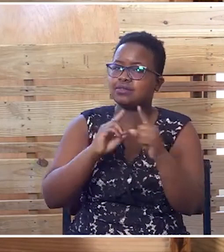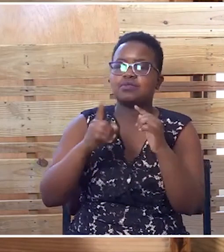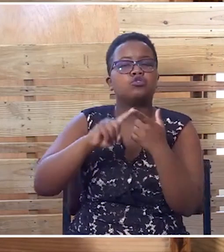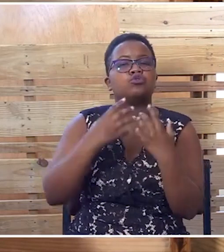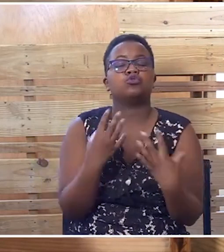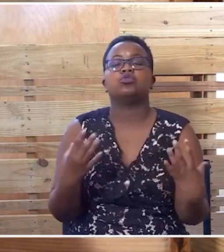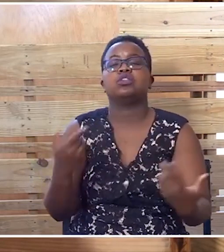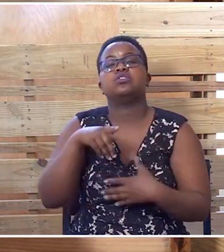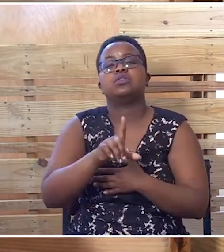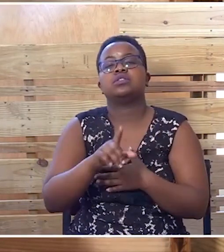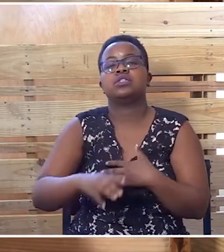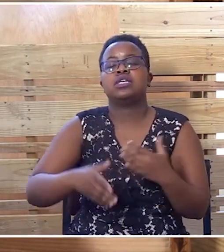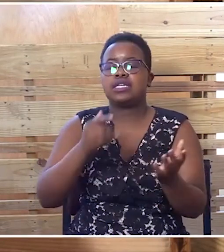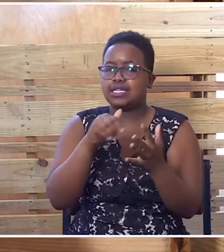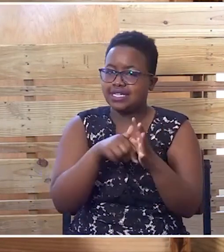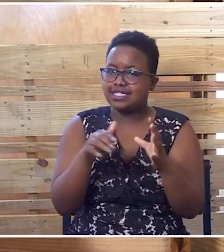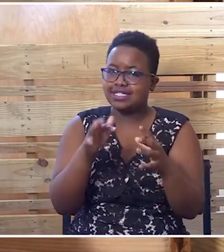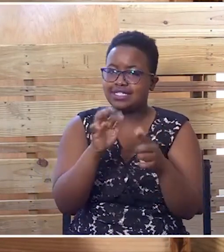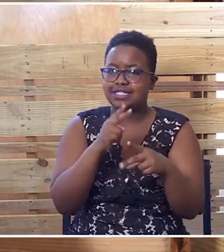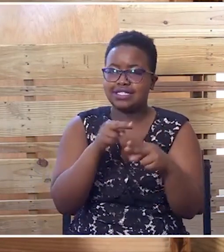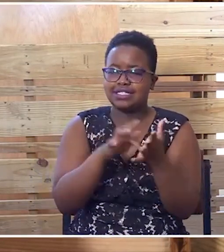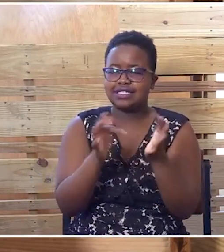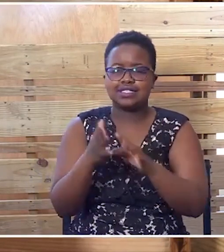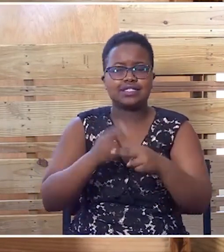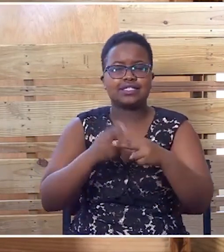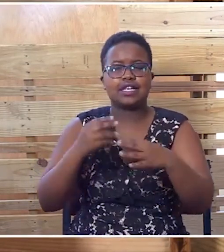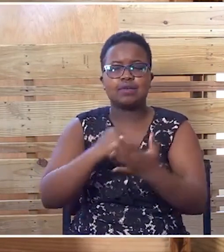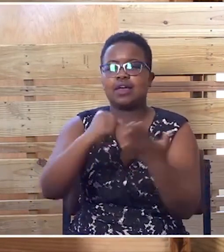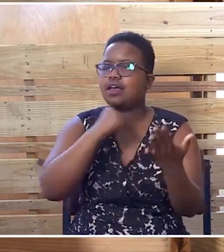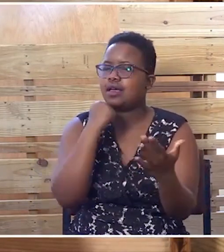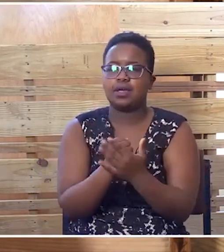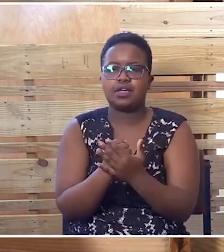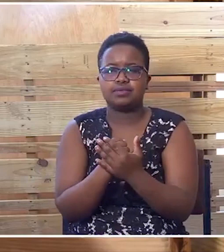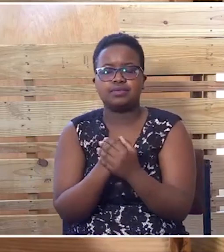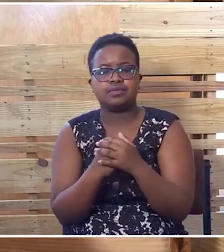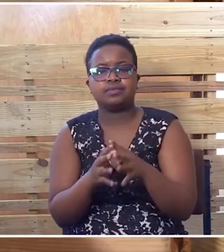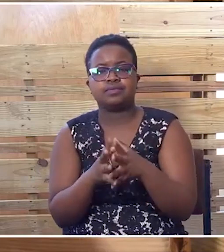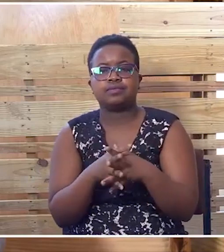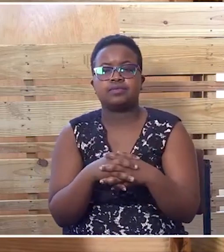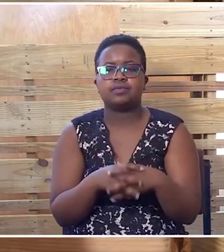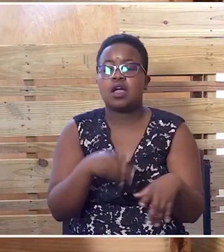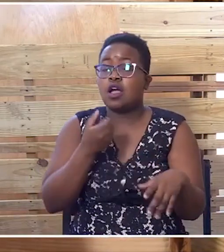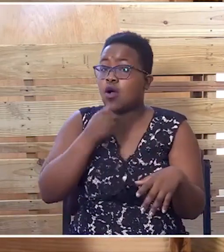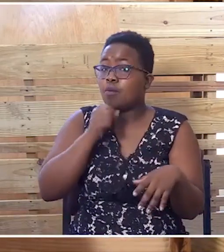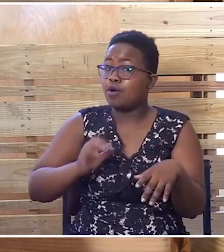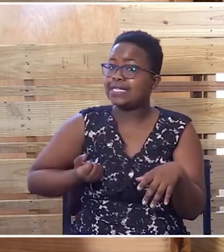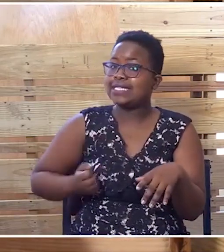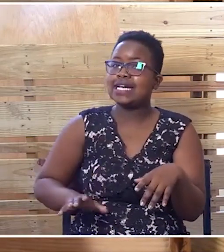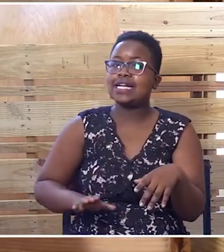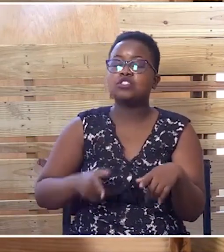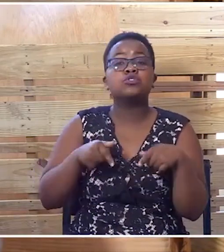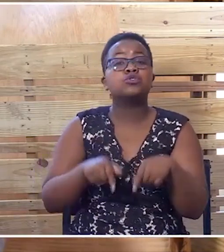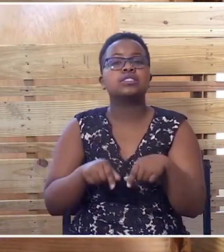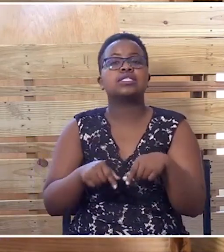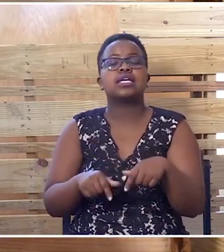and praise. In Jesus' name we pray. Amen and amen. So, boys and girls, today